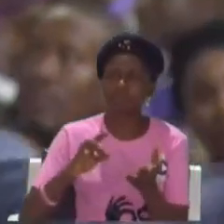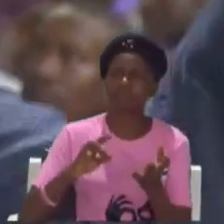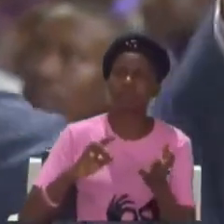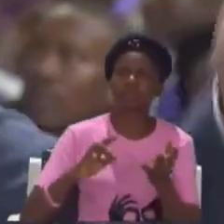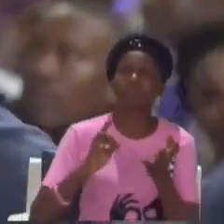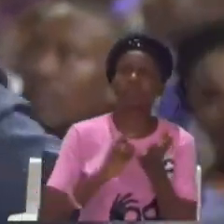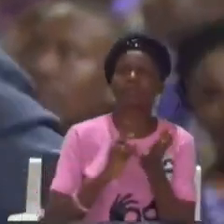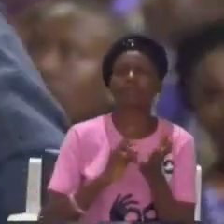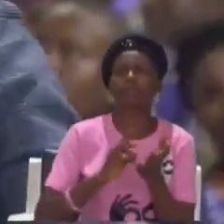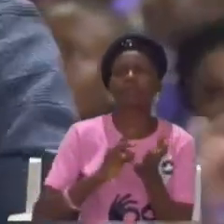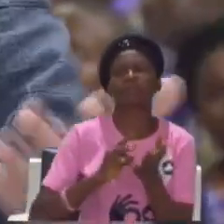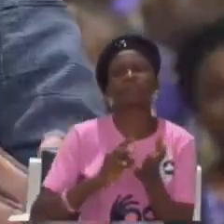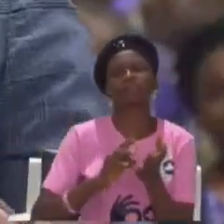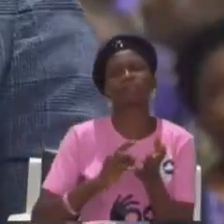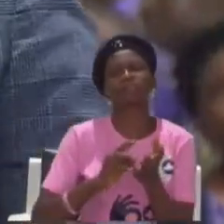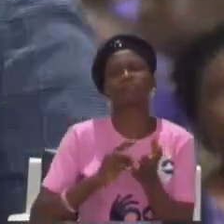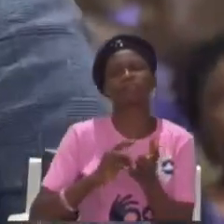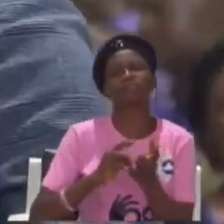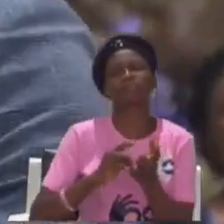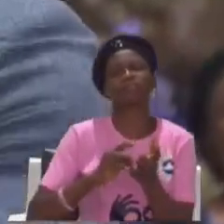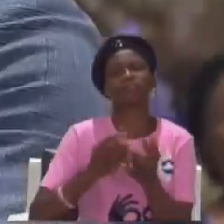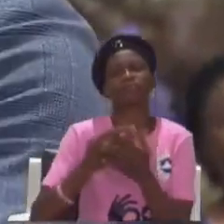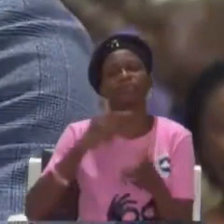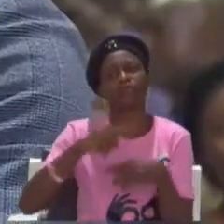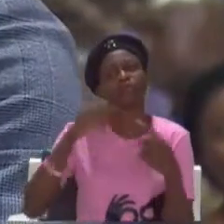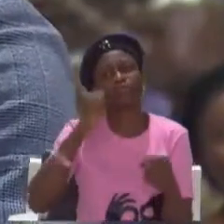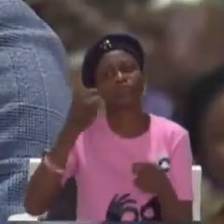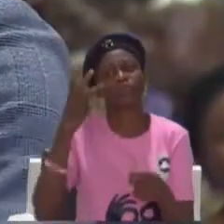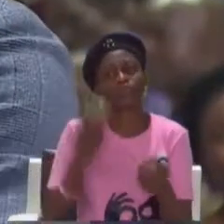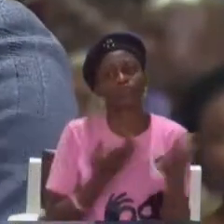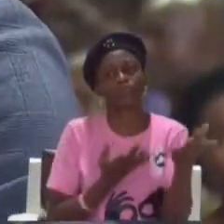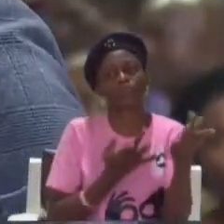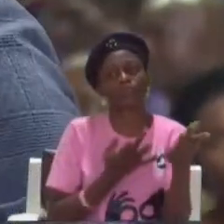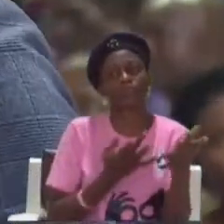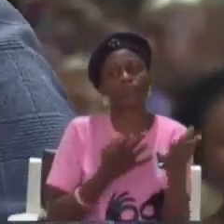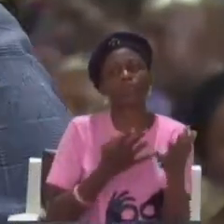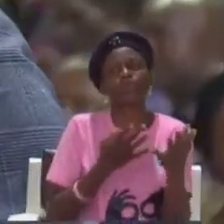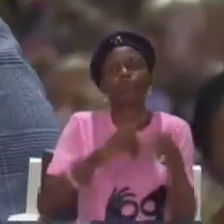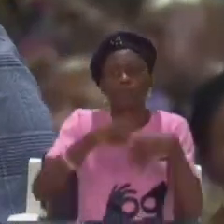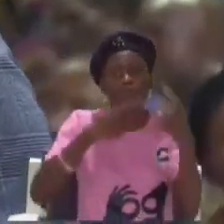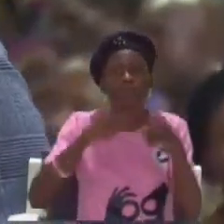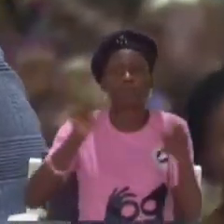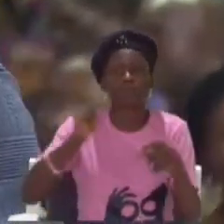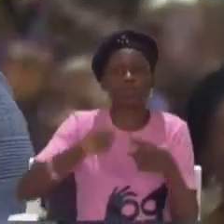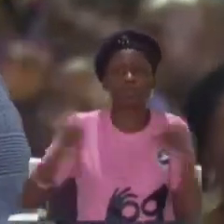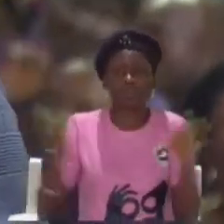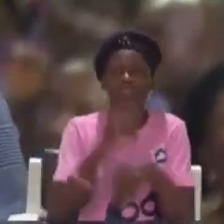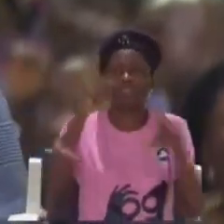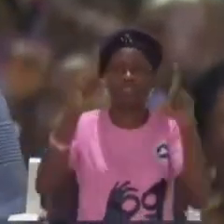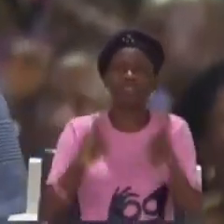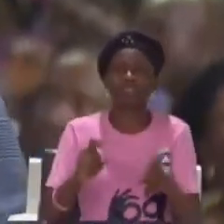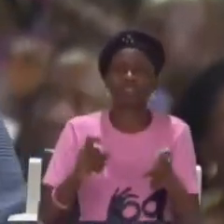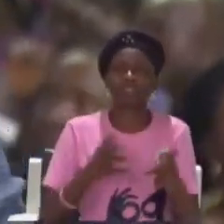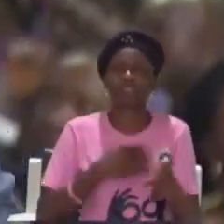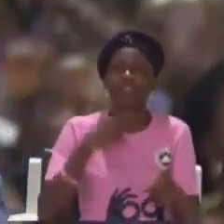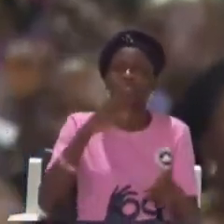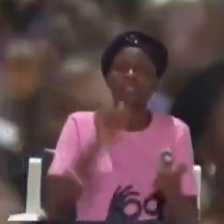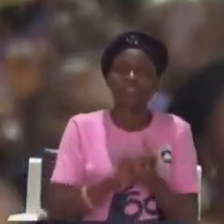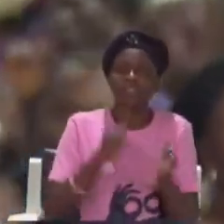pharmacy to buy a test. Before we ever got our food, she was away into the toilet to take the test. And she came out and she said, it's positive. And I said,